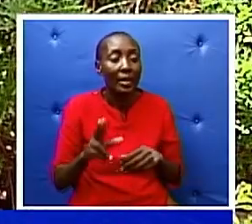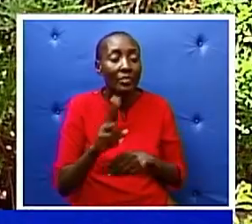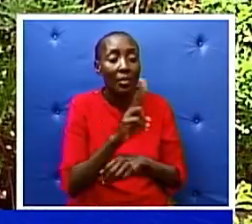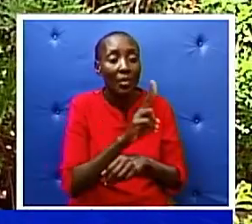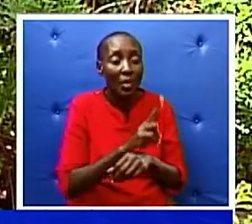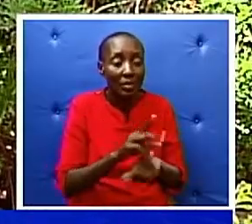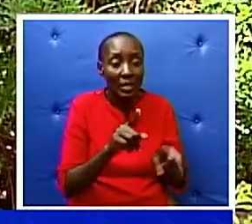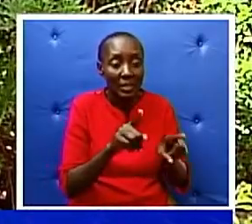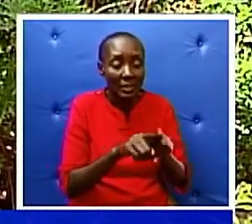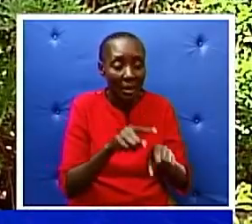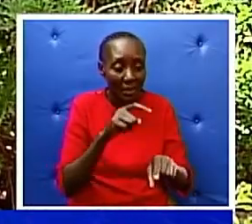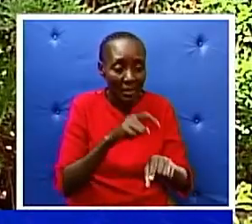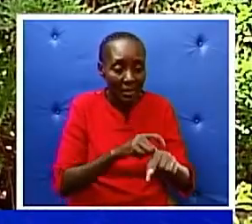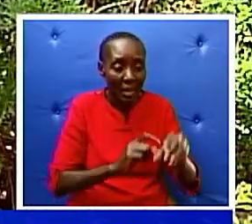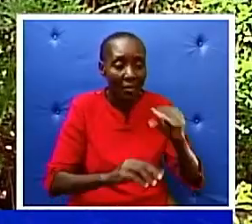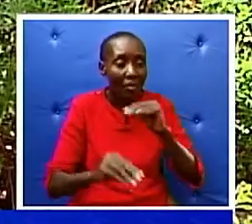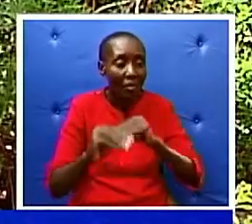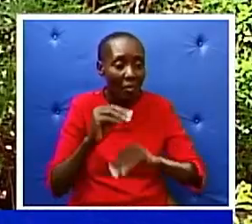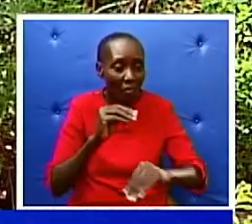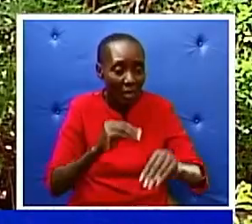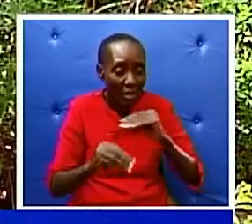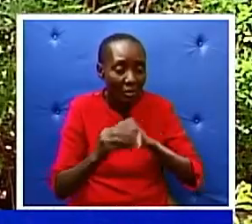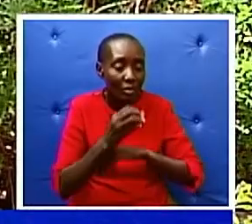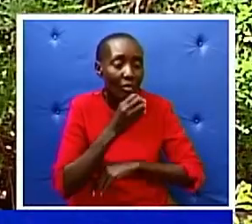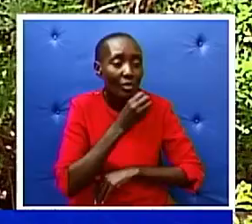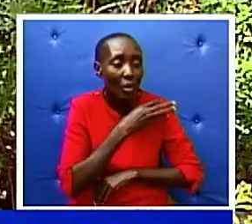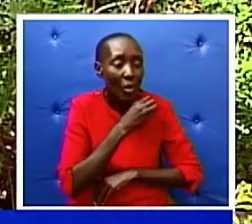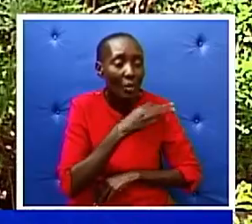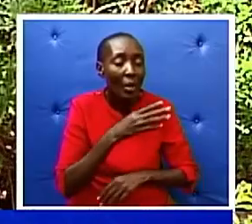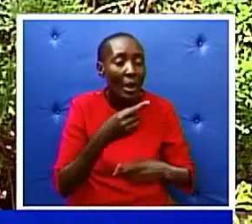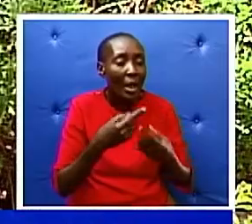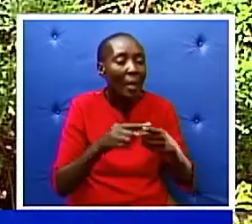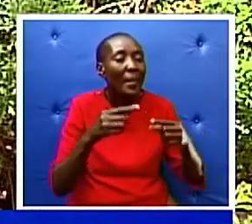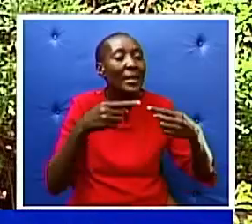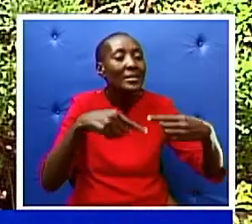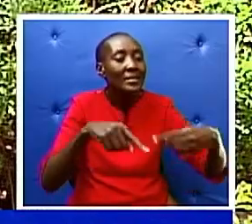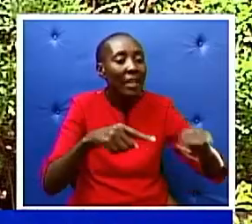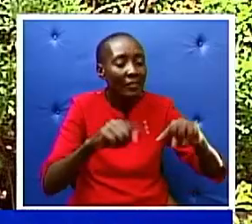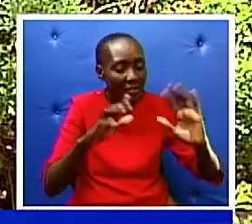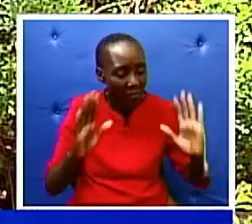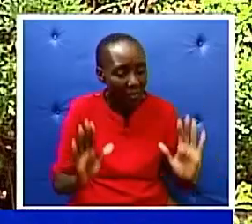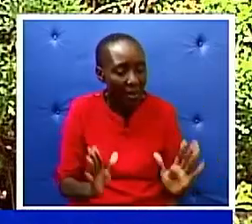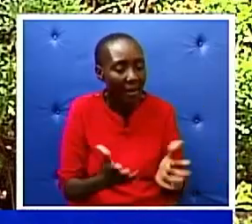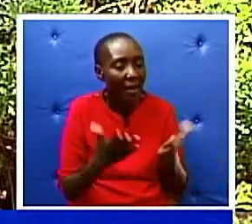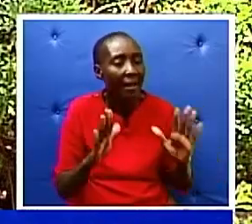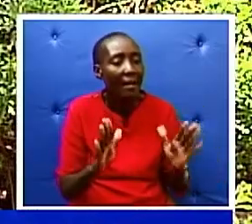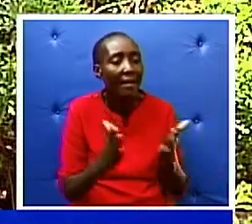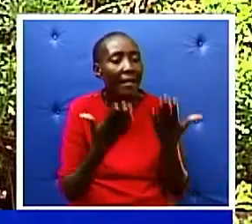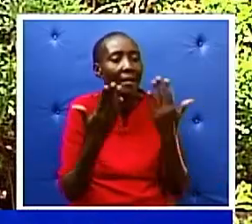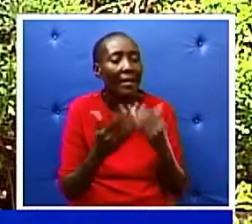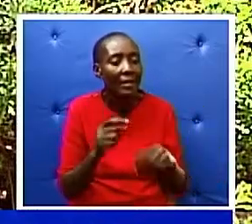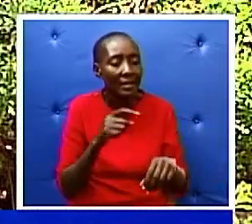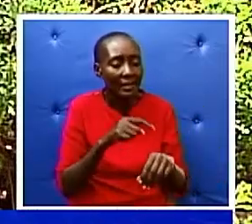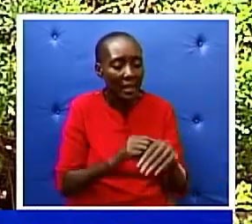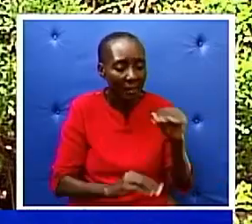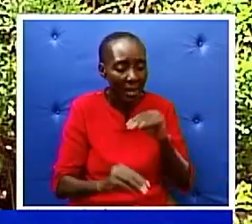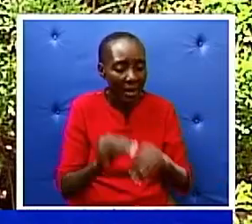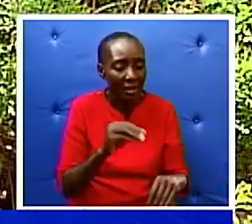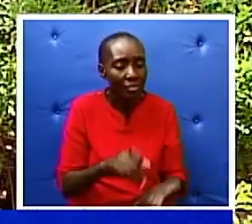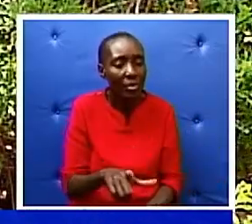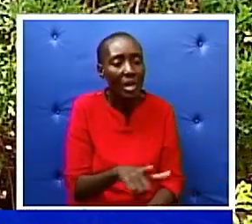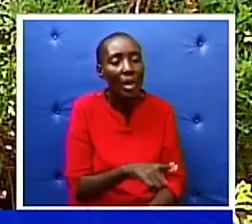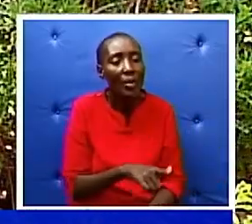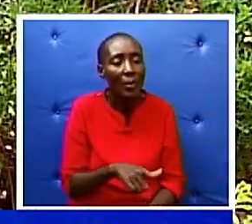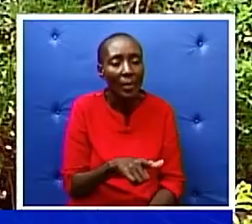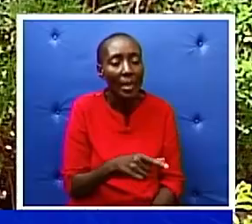to cry foul while they are the actual perpetrators of what they do in their own grassroots elections. Okay. But as